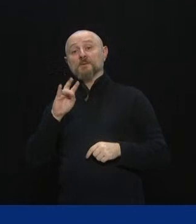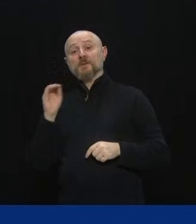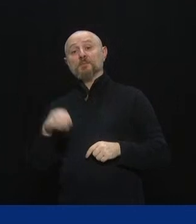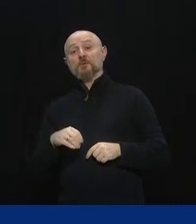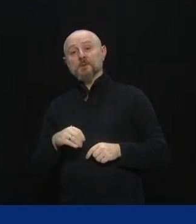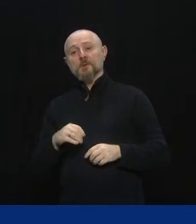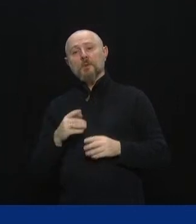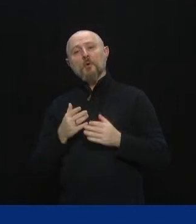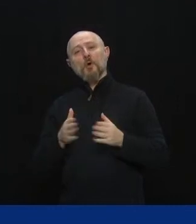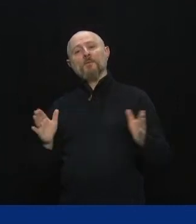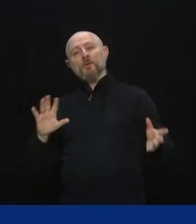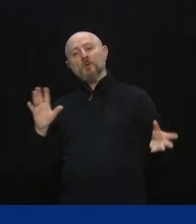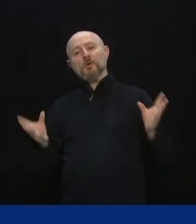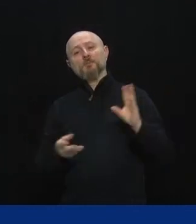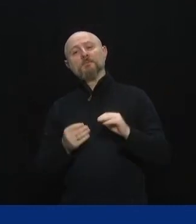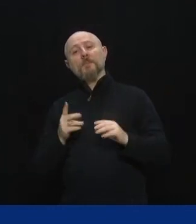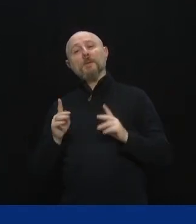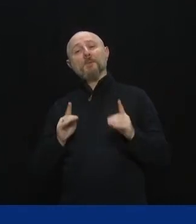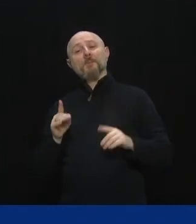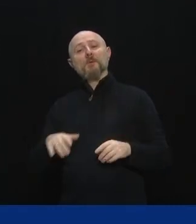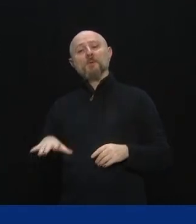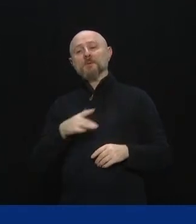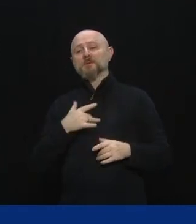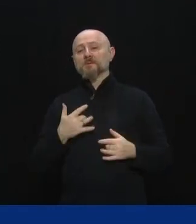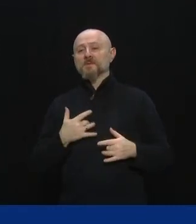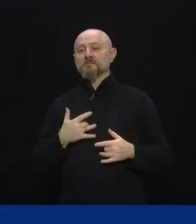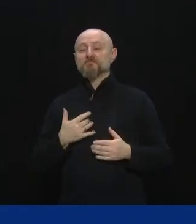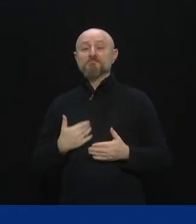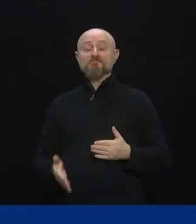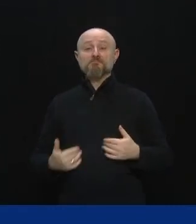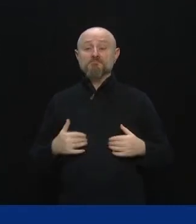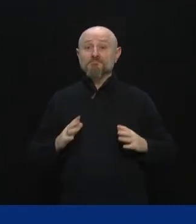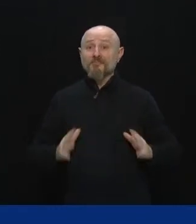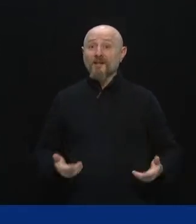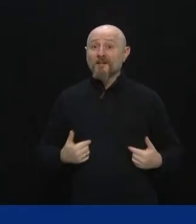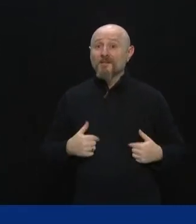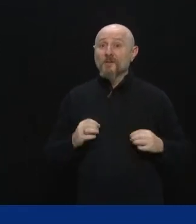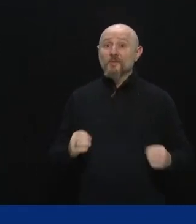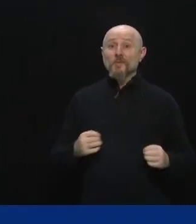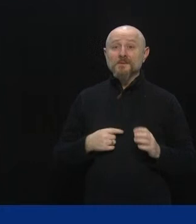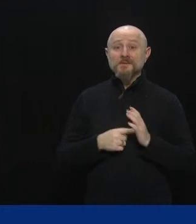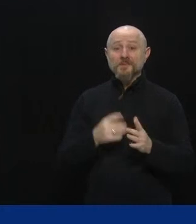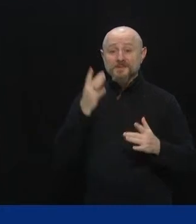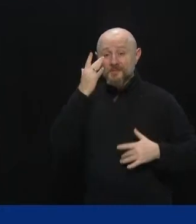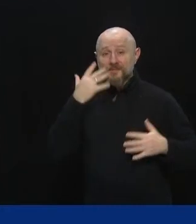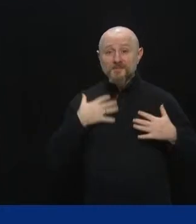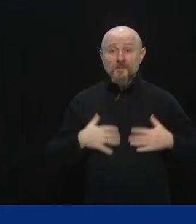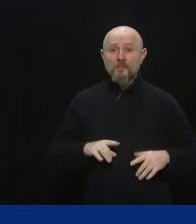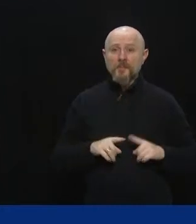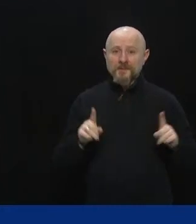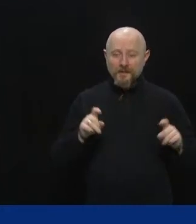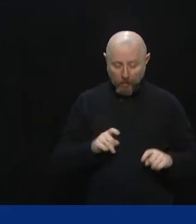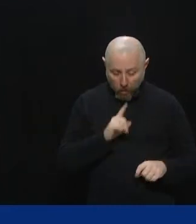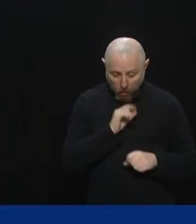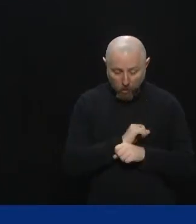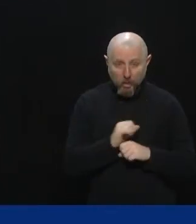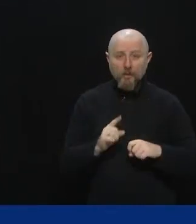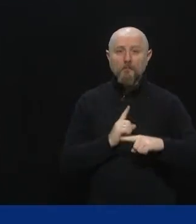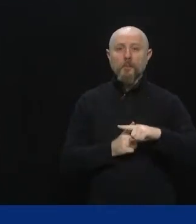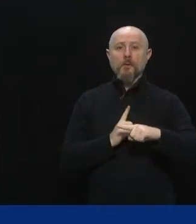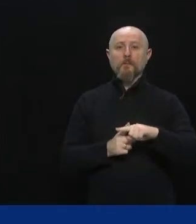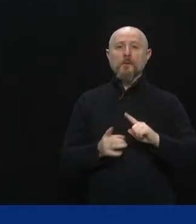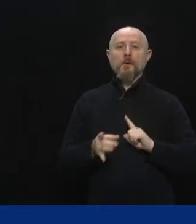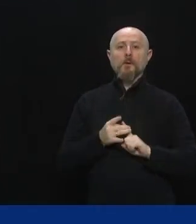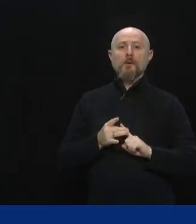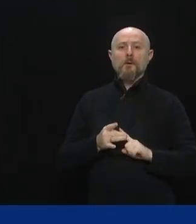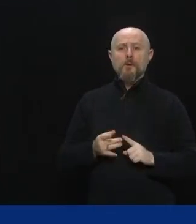were asymptomatic, and that's something we're going to talk about right now. And I want to get it, it's a little more clarity on that and what that means to someone who's in the field, who's